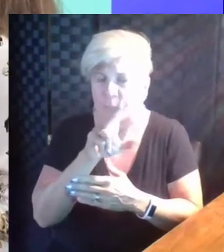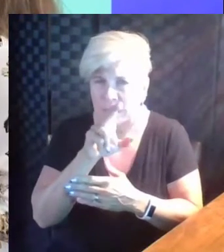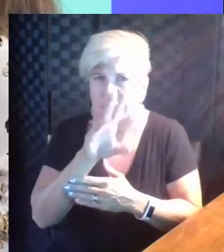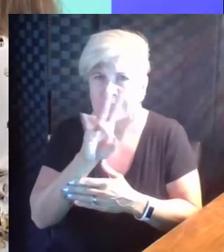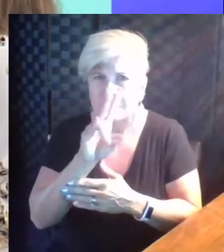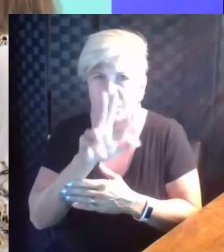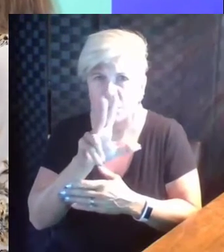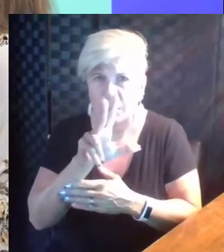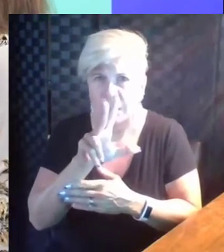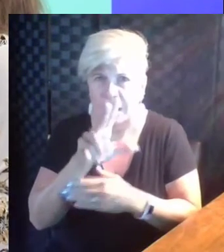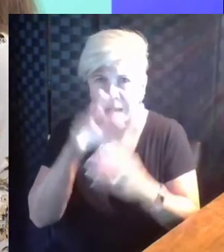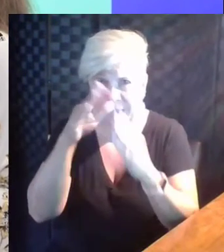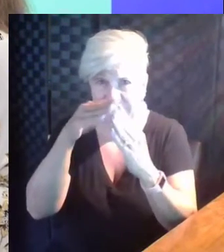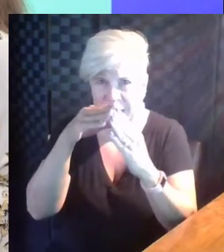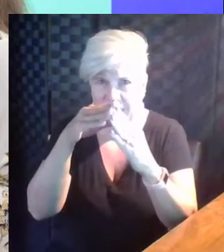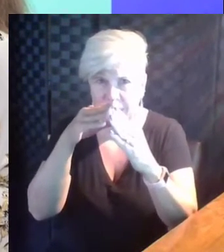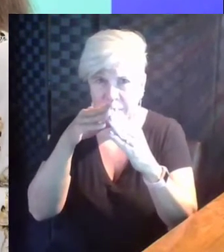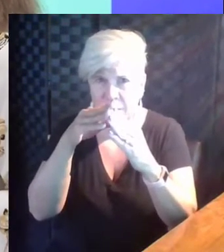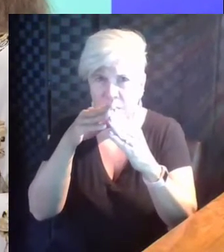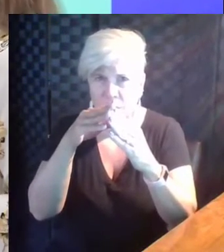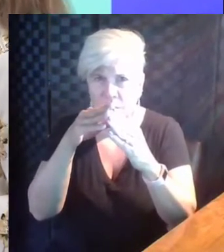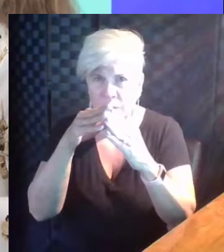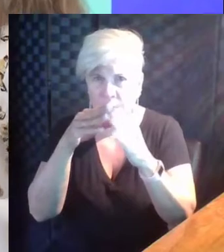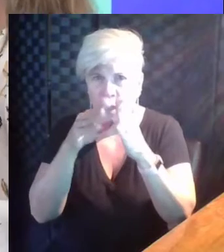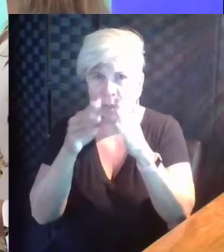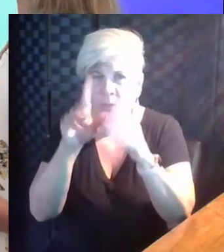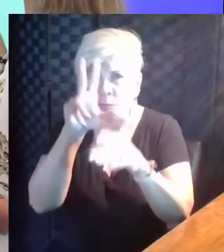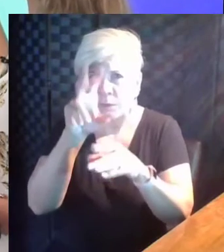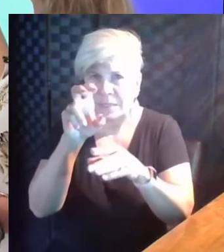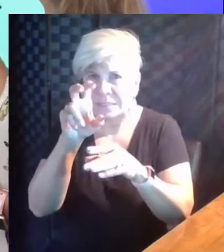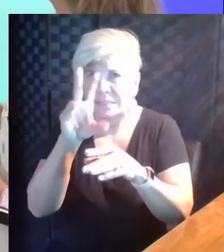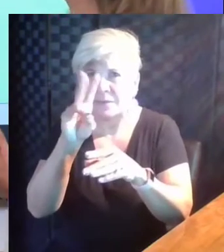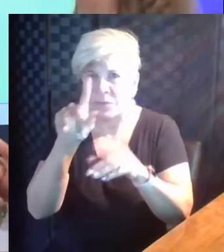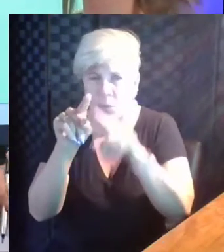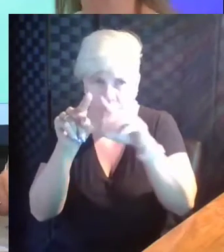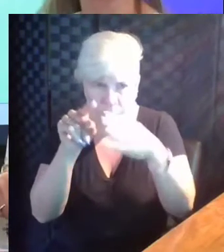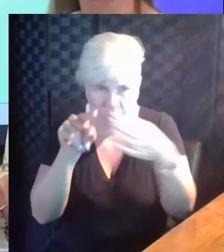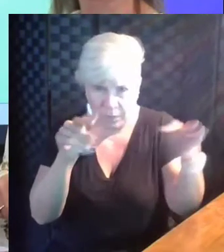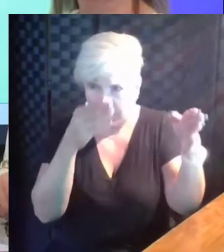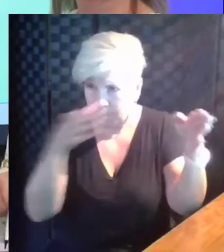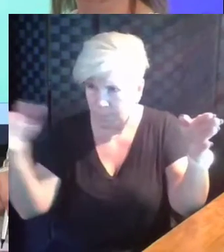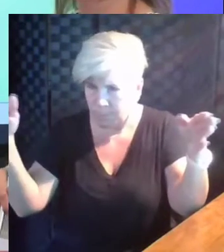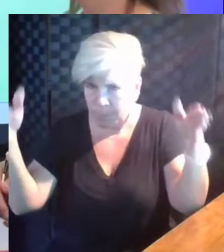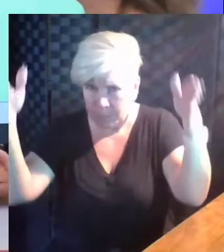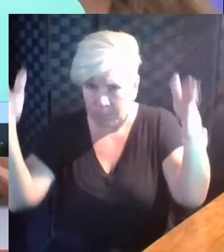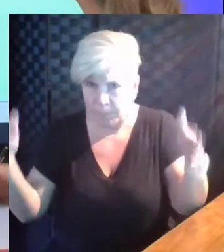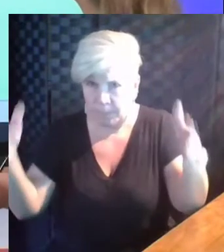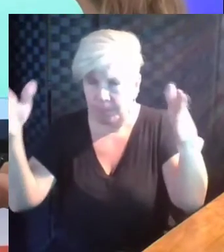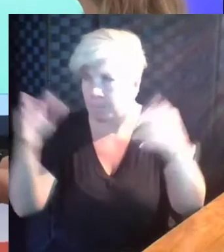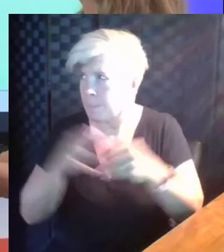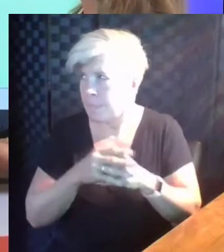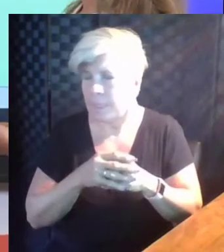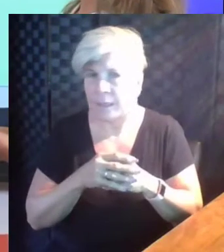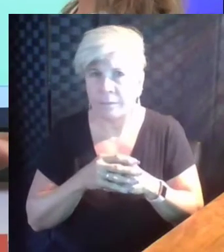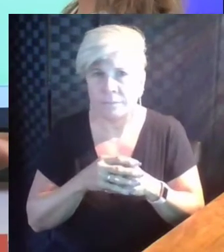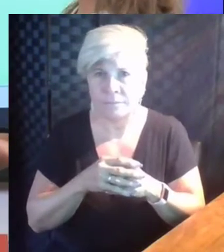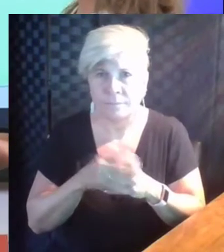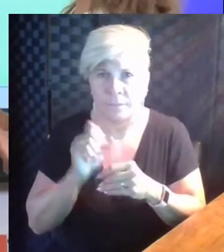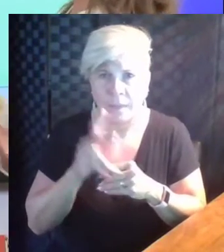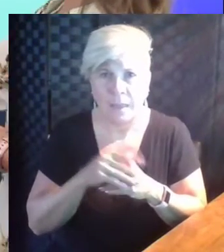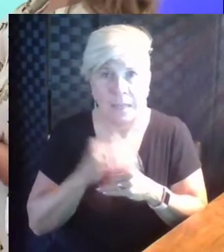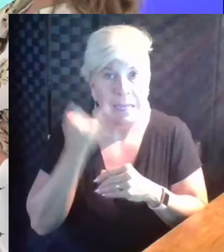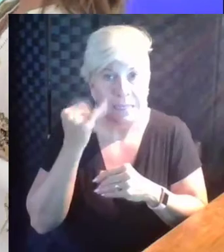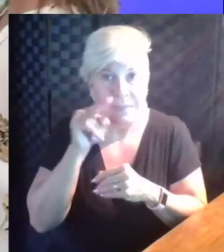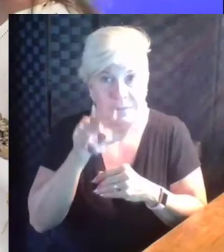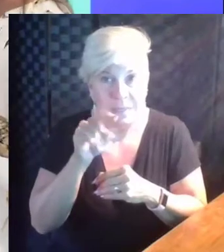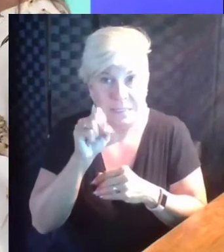373 and we're going to put it here. Remember, that represents everything from here to here. Okay. Well,